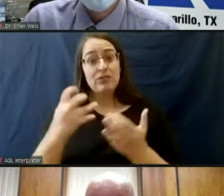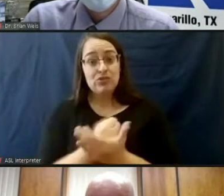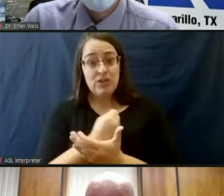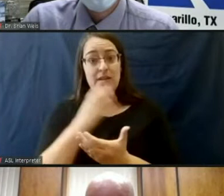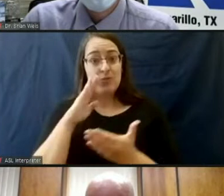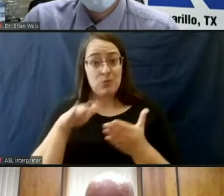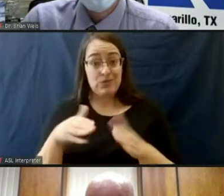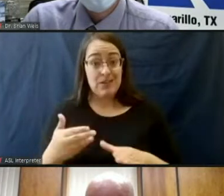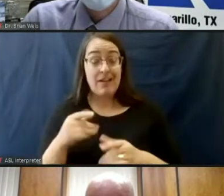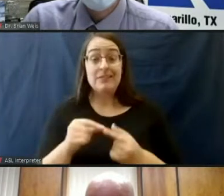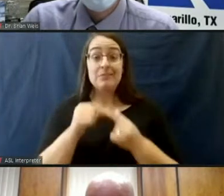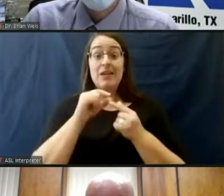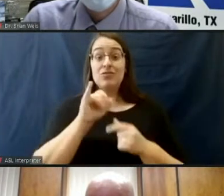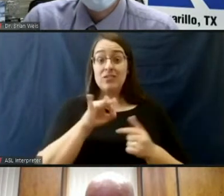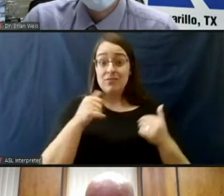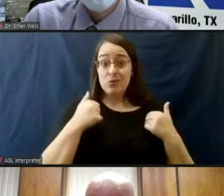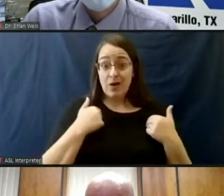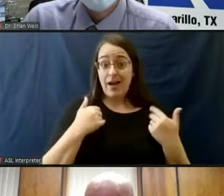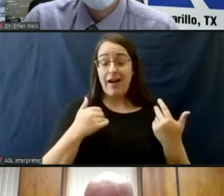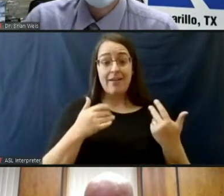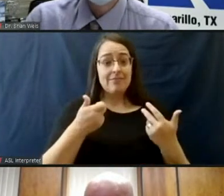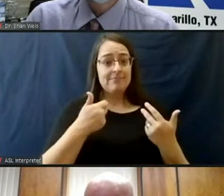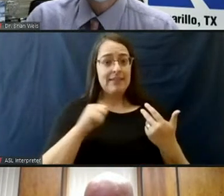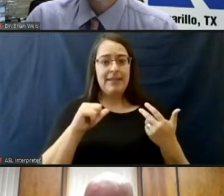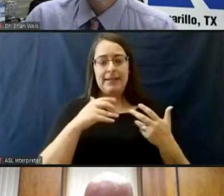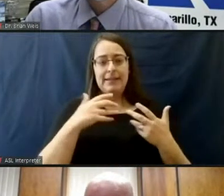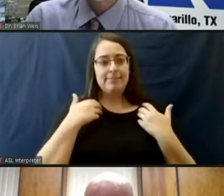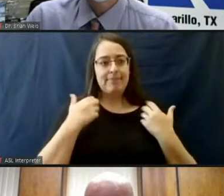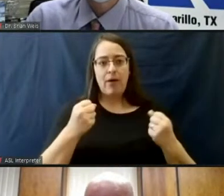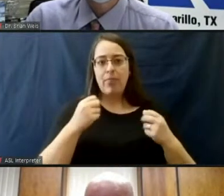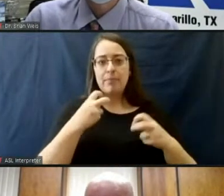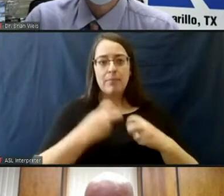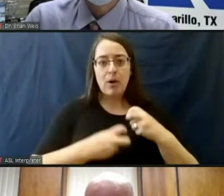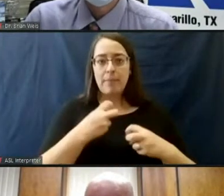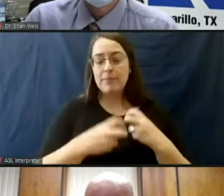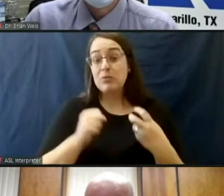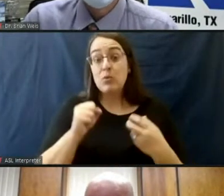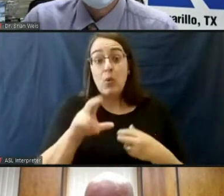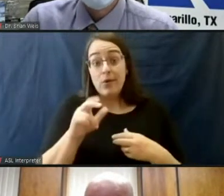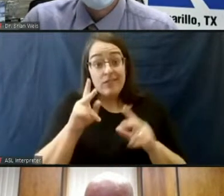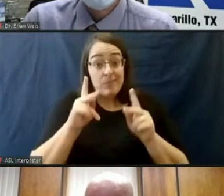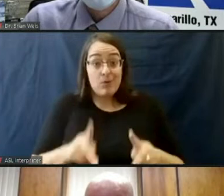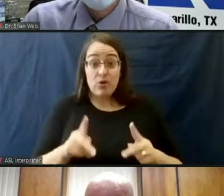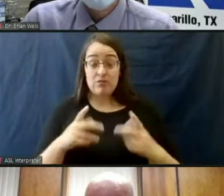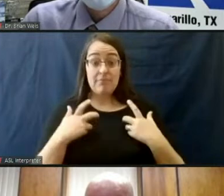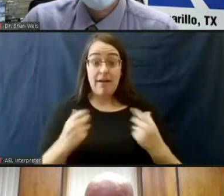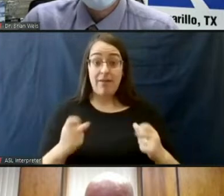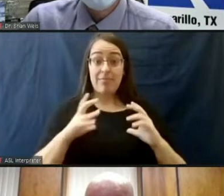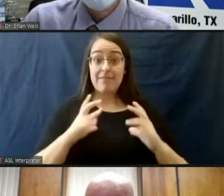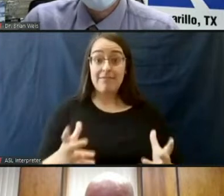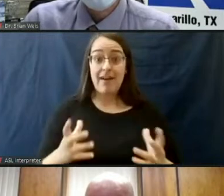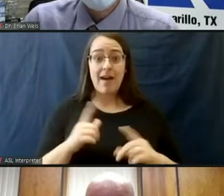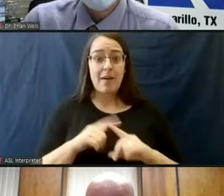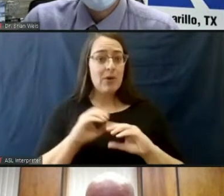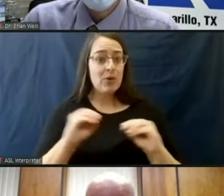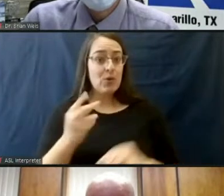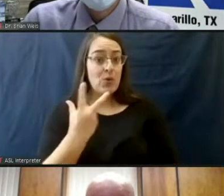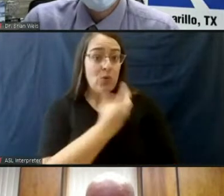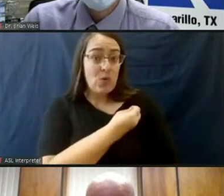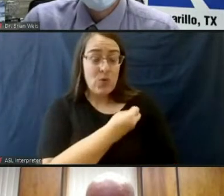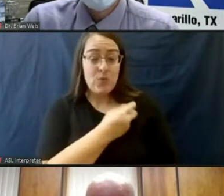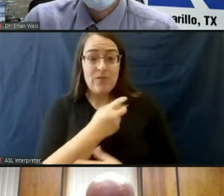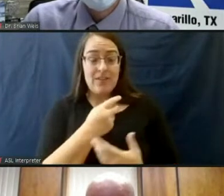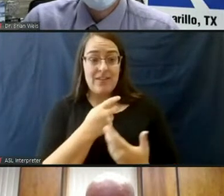of immunocompromised state. But even for those who do not, if they are not vaccinated against COVID-19 or the